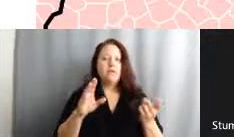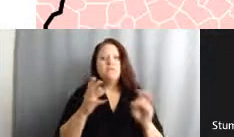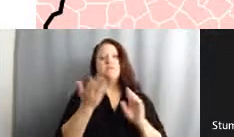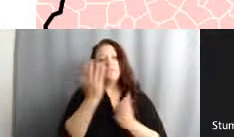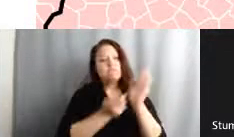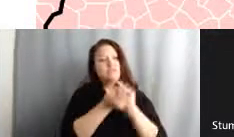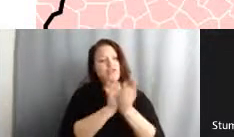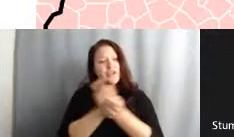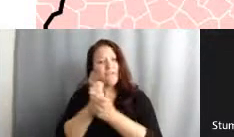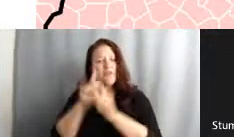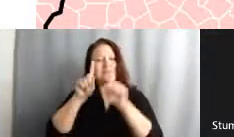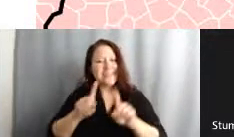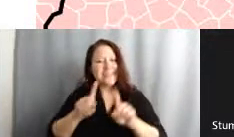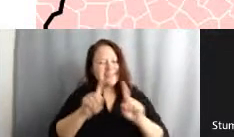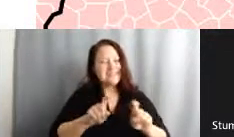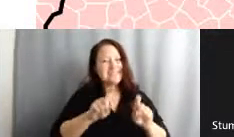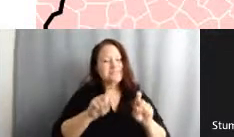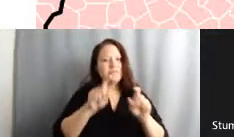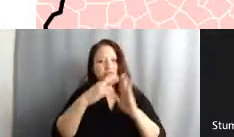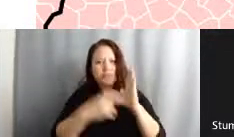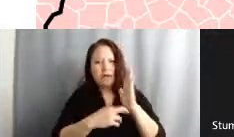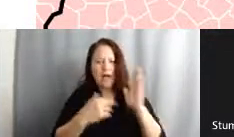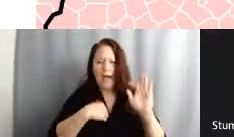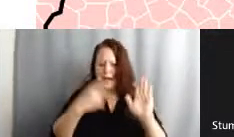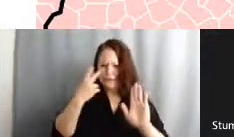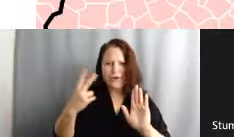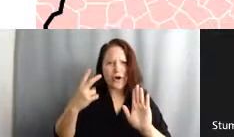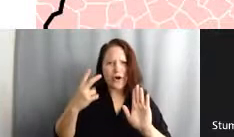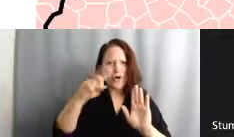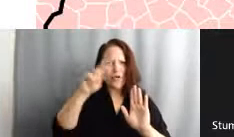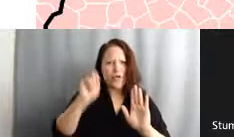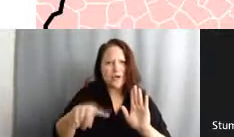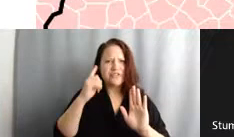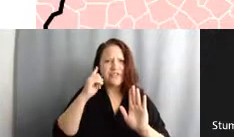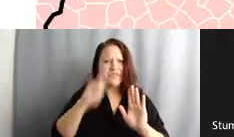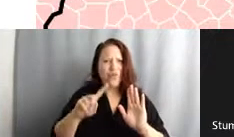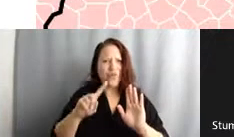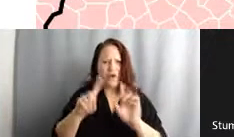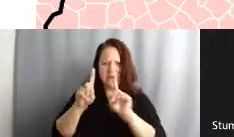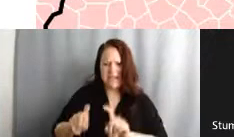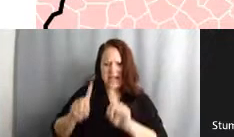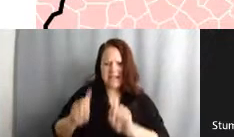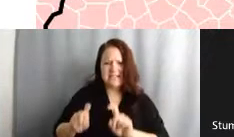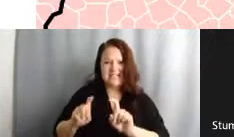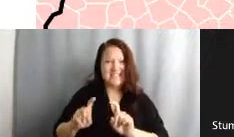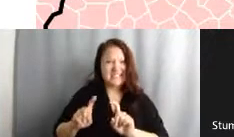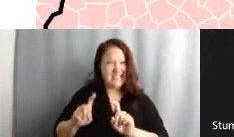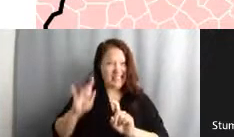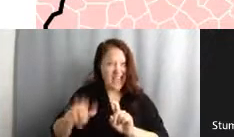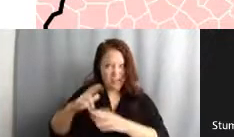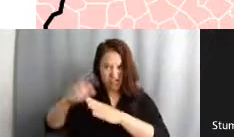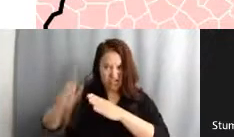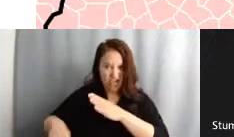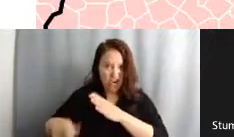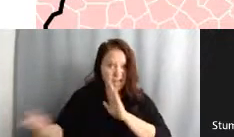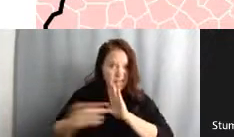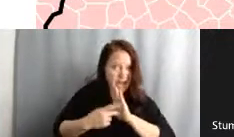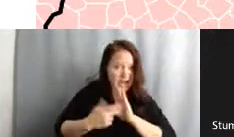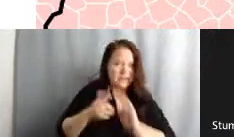some of our testing protocols. I saw that there was a question about the turnaround time on the Vault test, which is 24 to 48 hours.